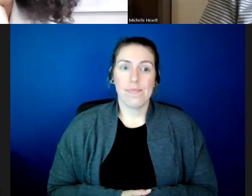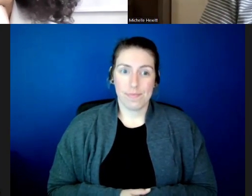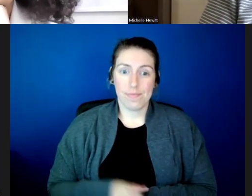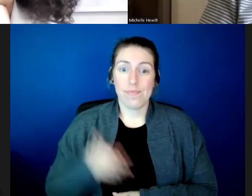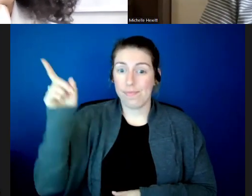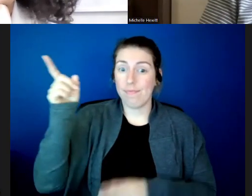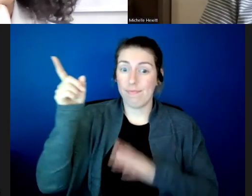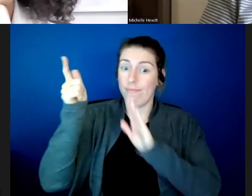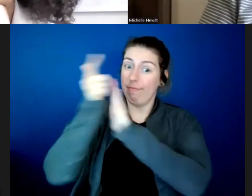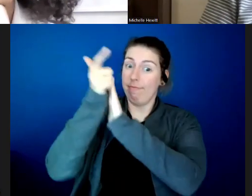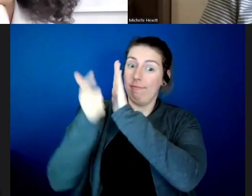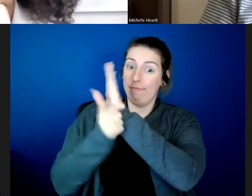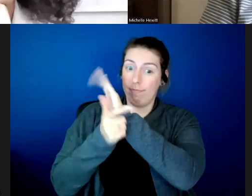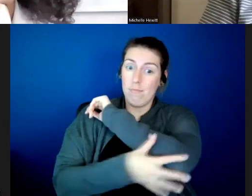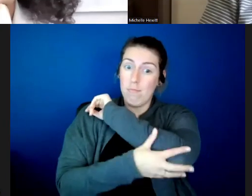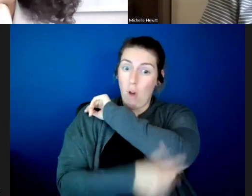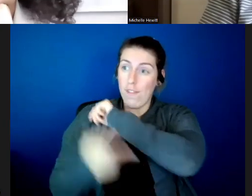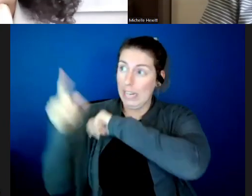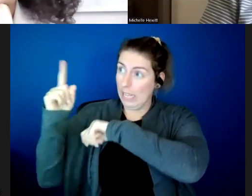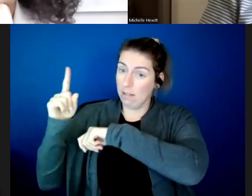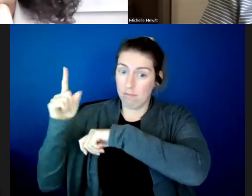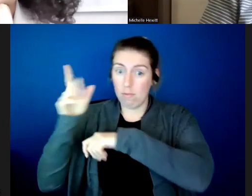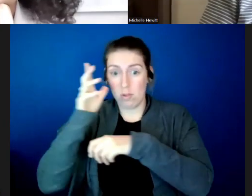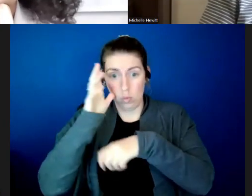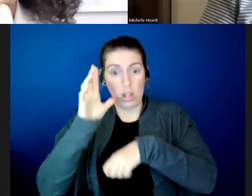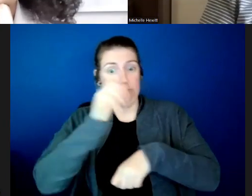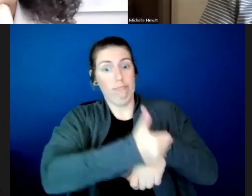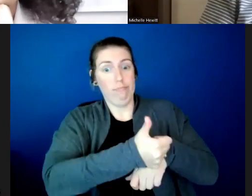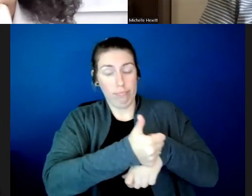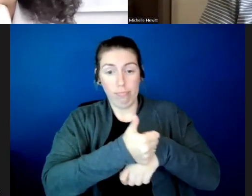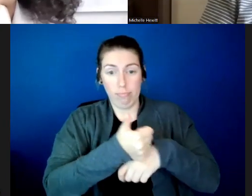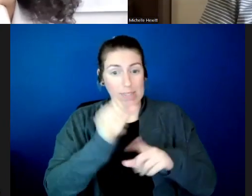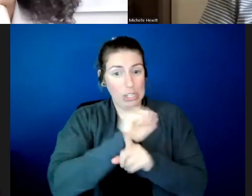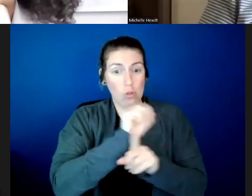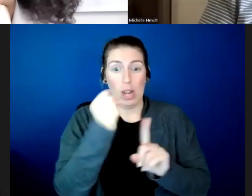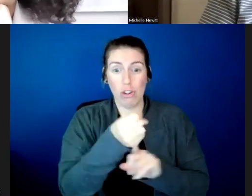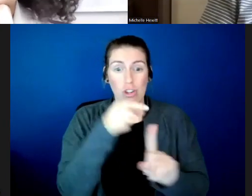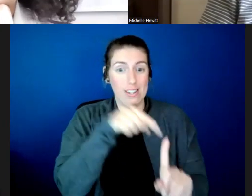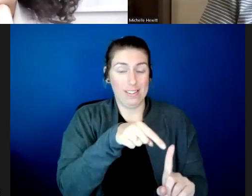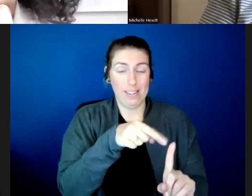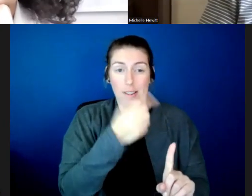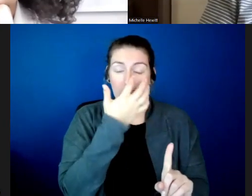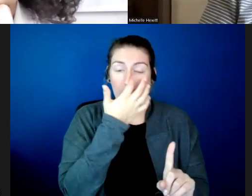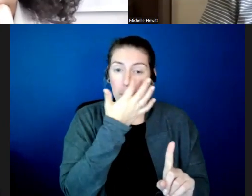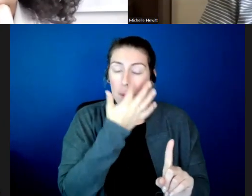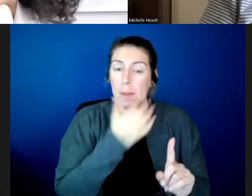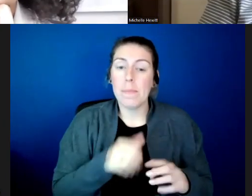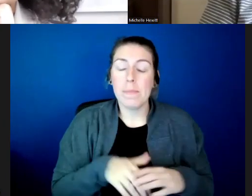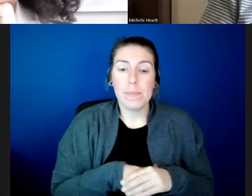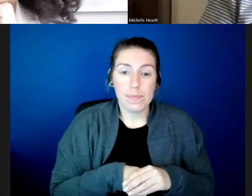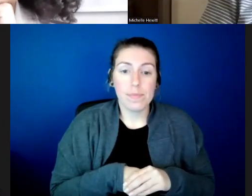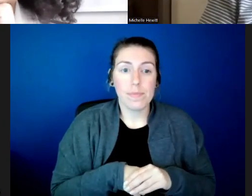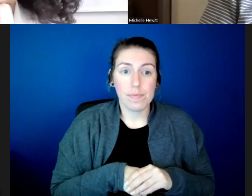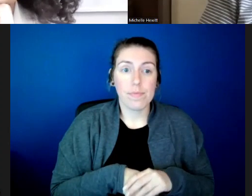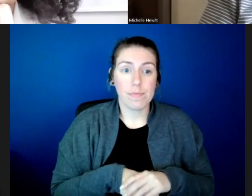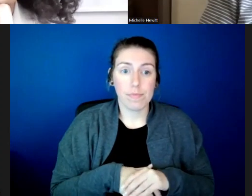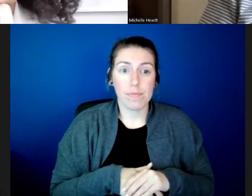creates situations where there is no option for some people than to lean